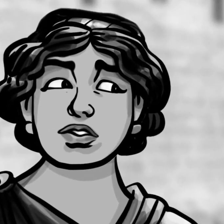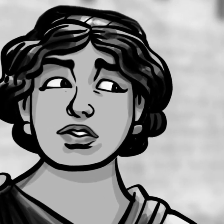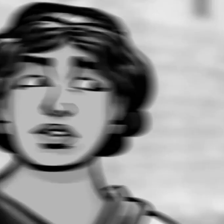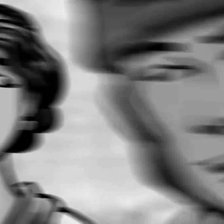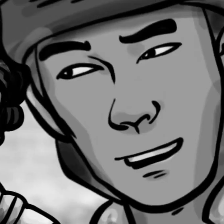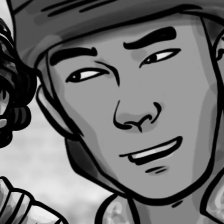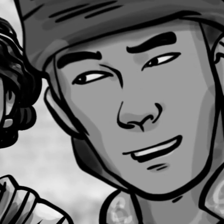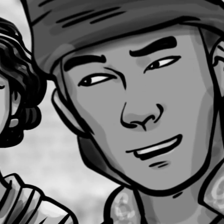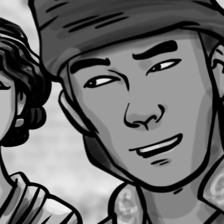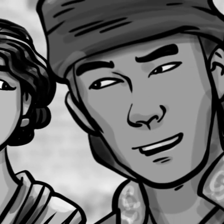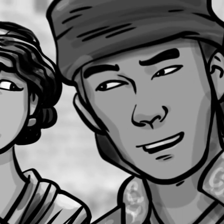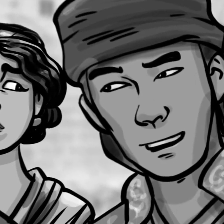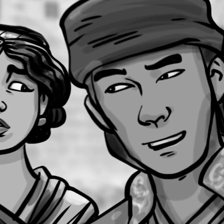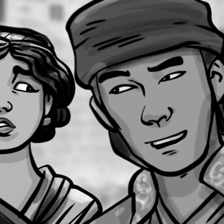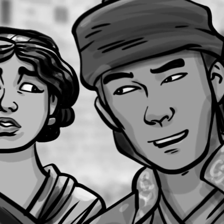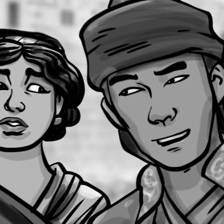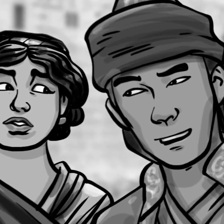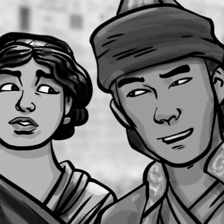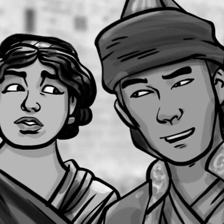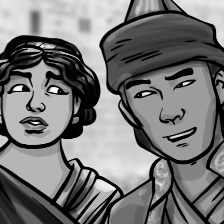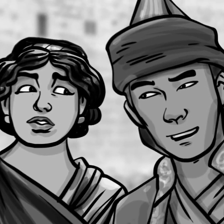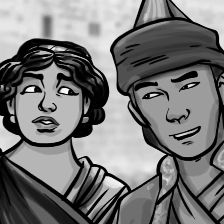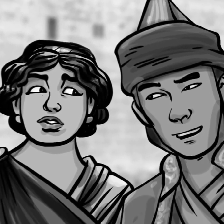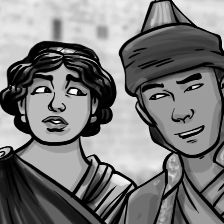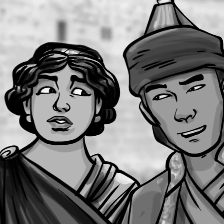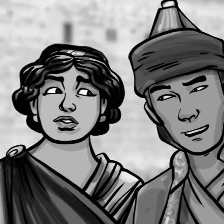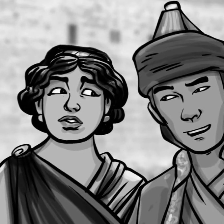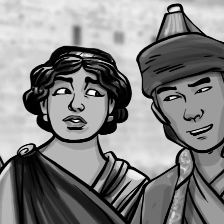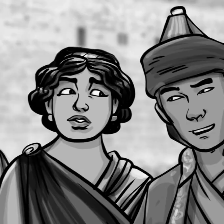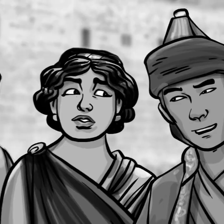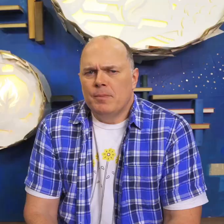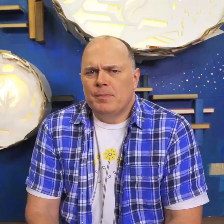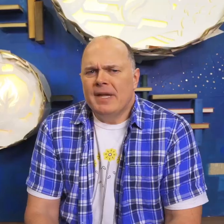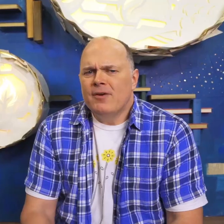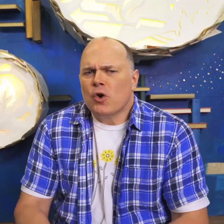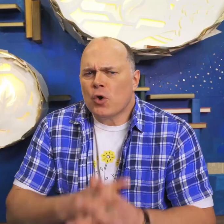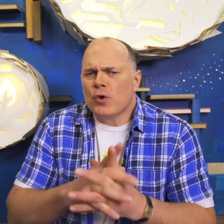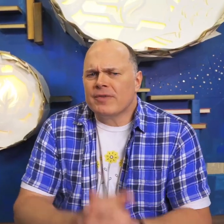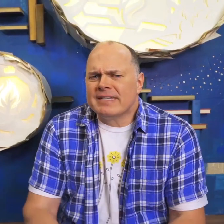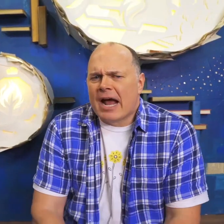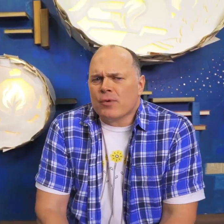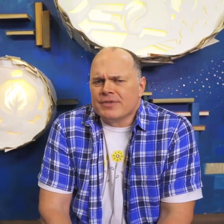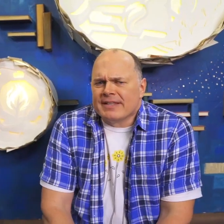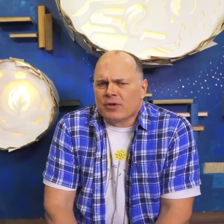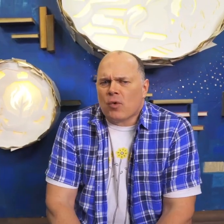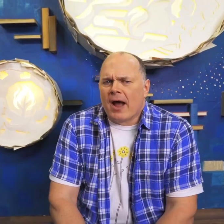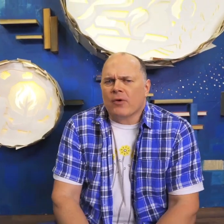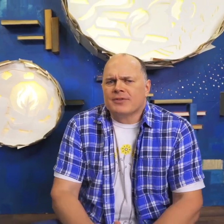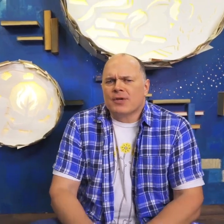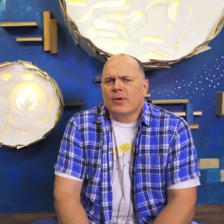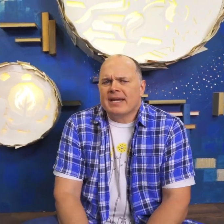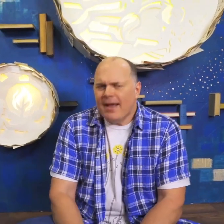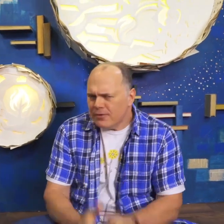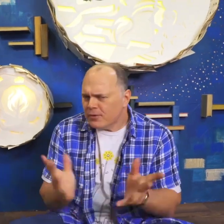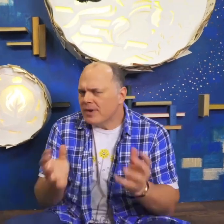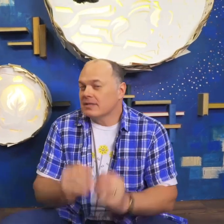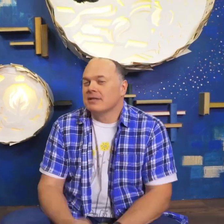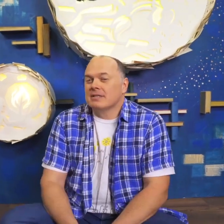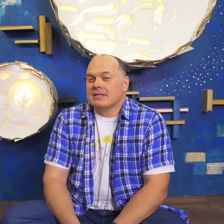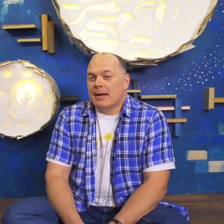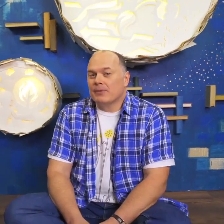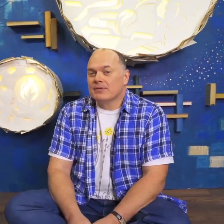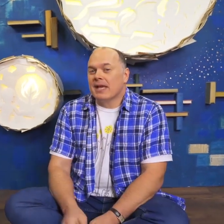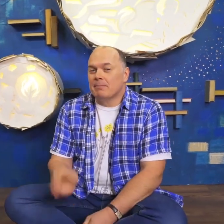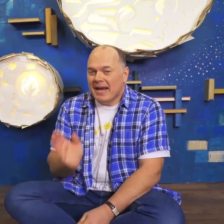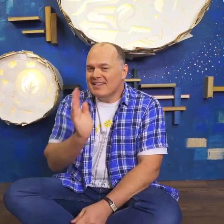Loopy? One fish short of a lunch, if you know what I mean. Peter heard the doubters in the crowd, so he gathered the rest